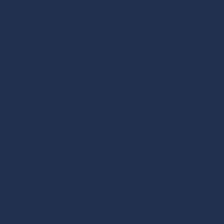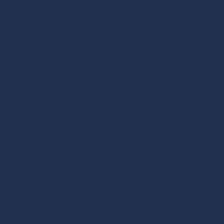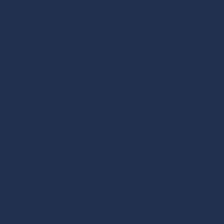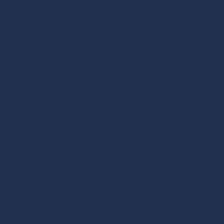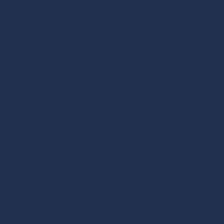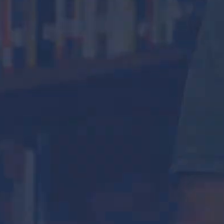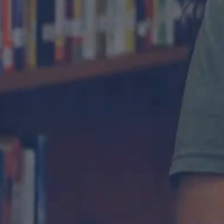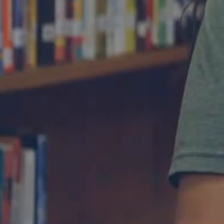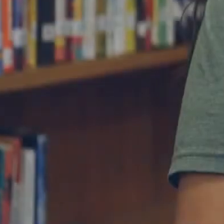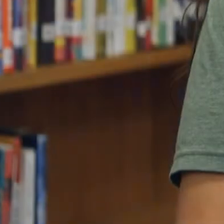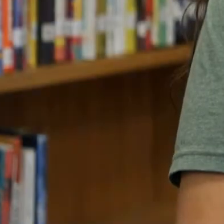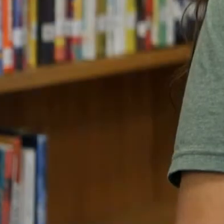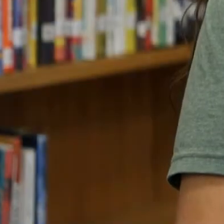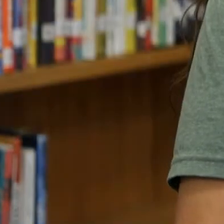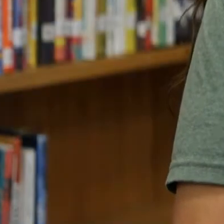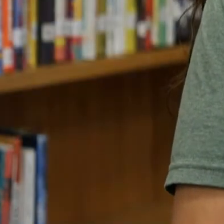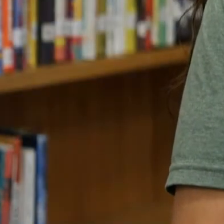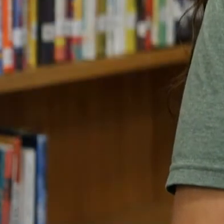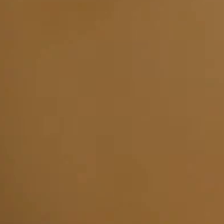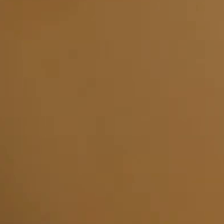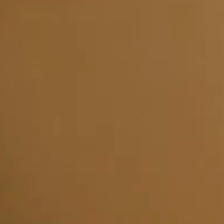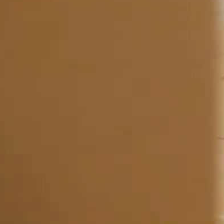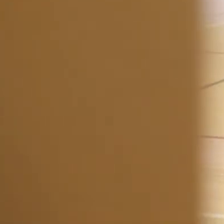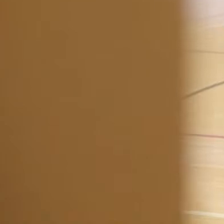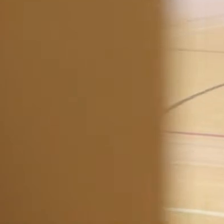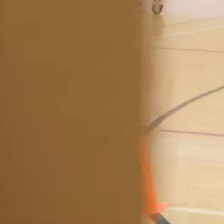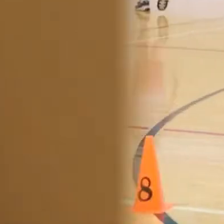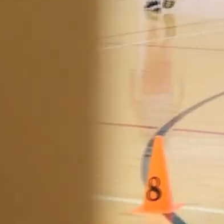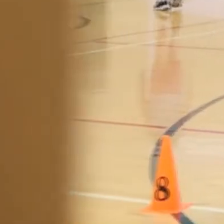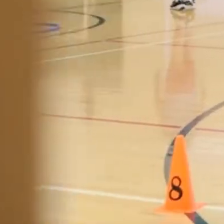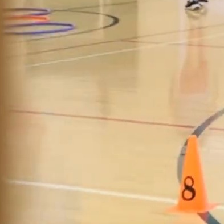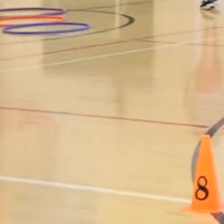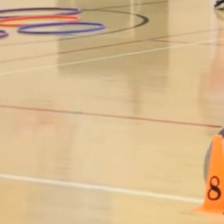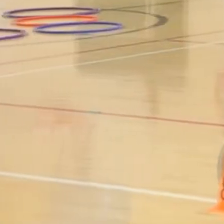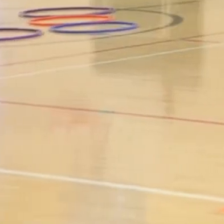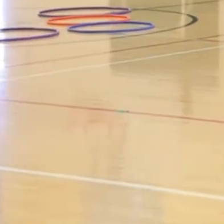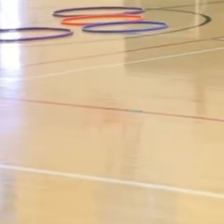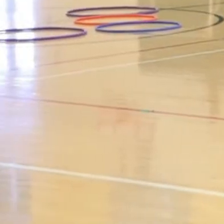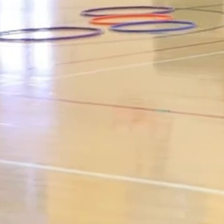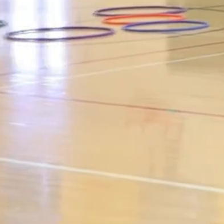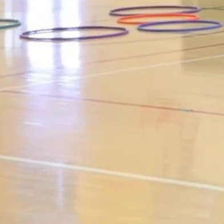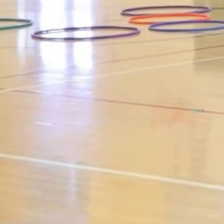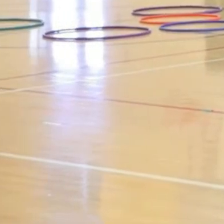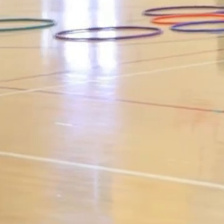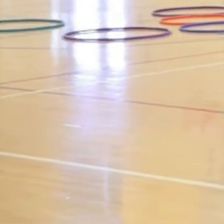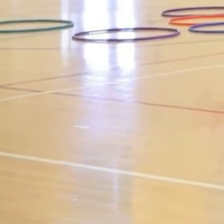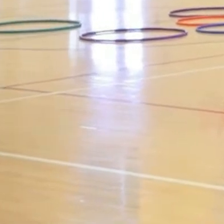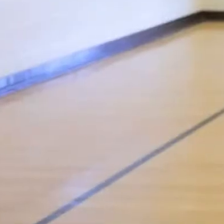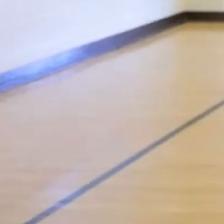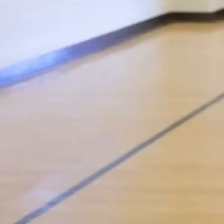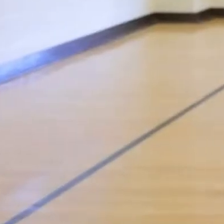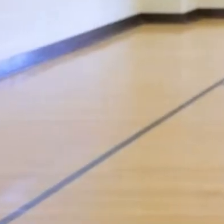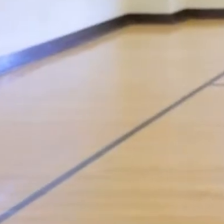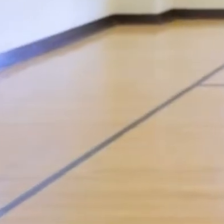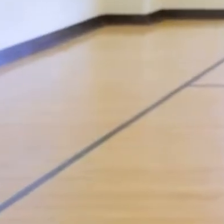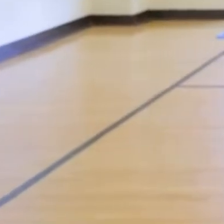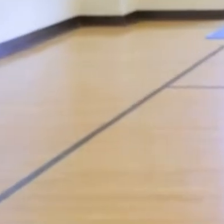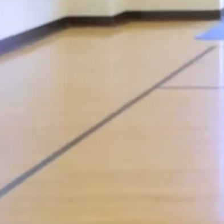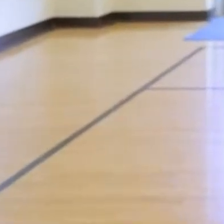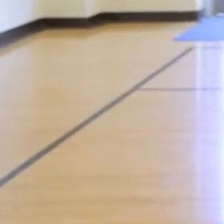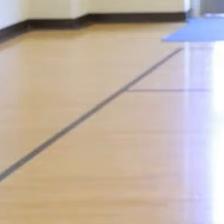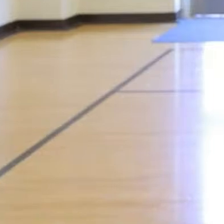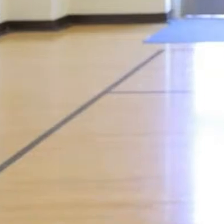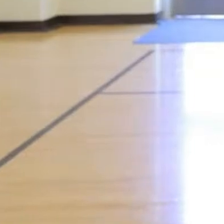I would say I'm like a coach, that I coach behavioral strategies. I model what